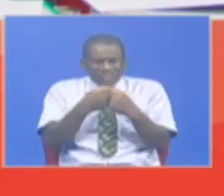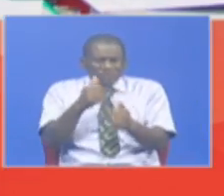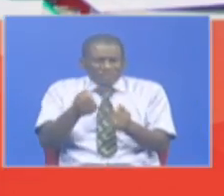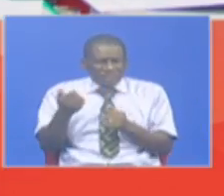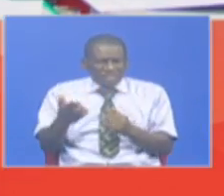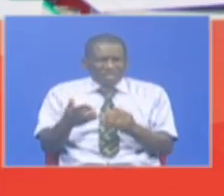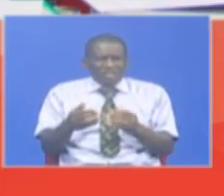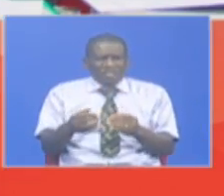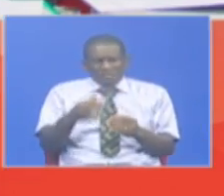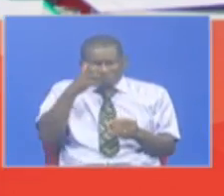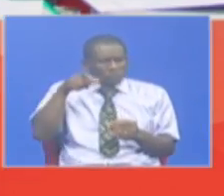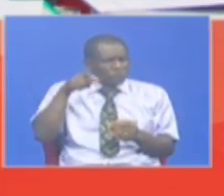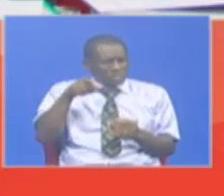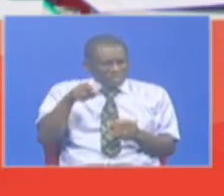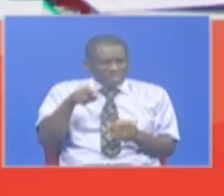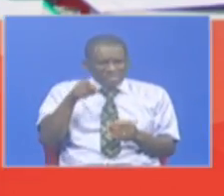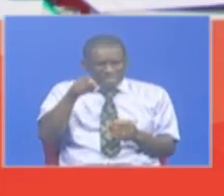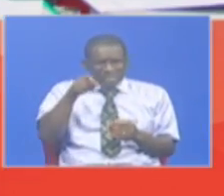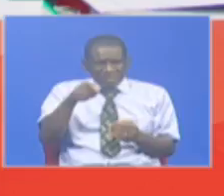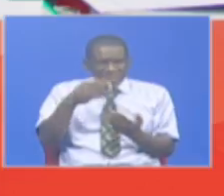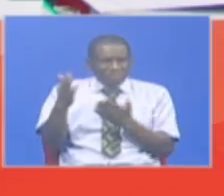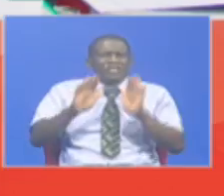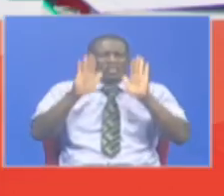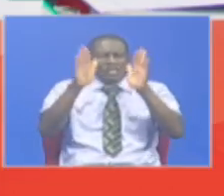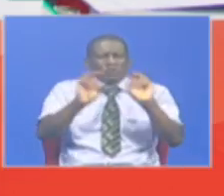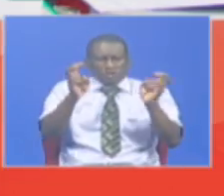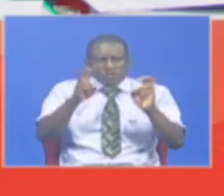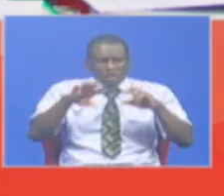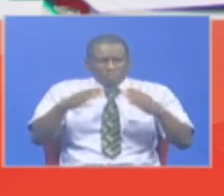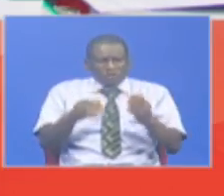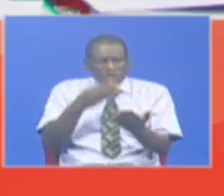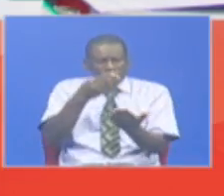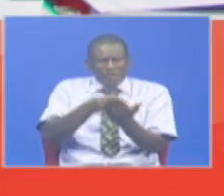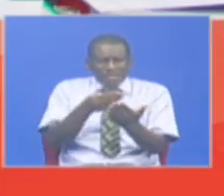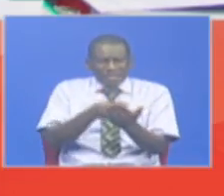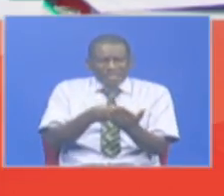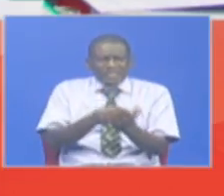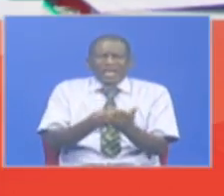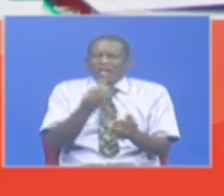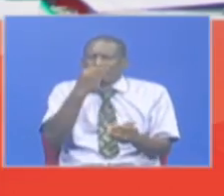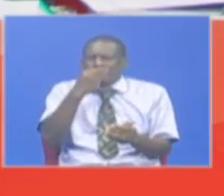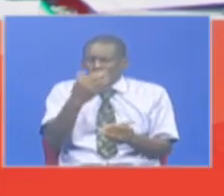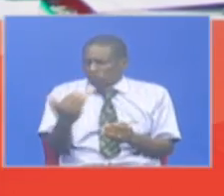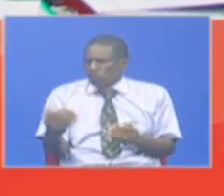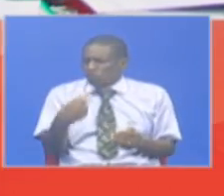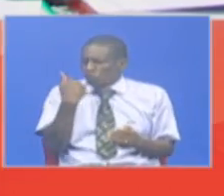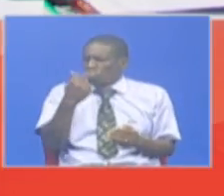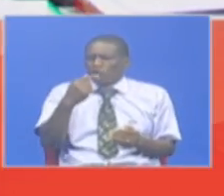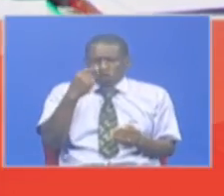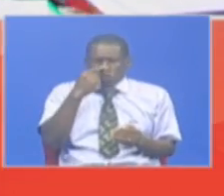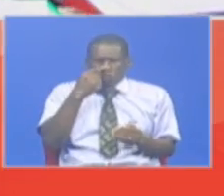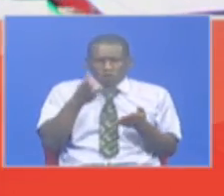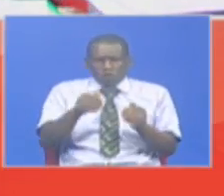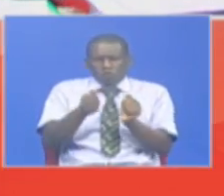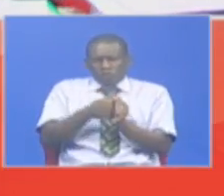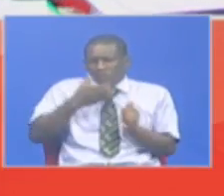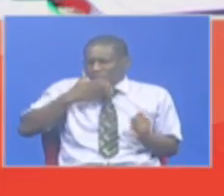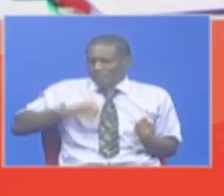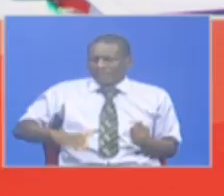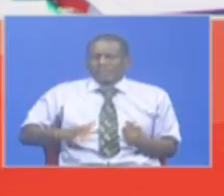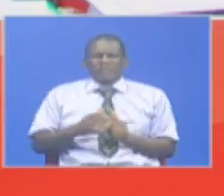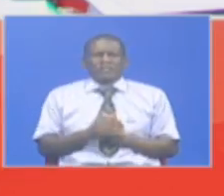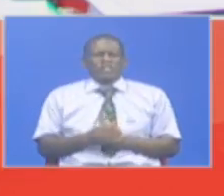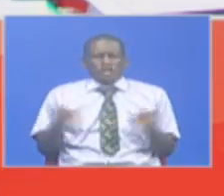this raises critical issues of financing and feeding the children who are at home right now with the parents.